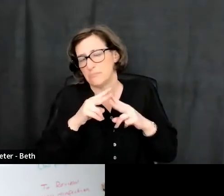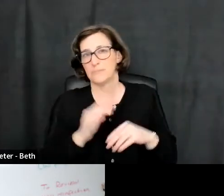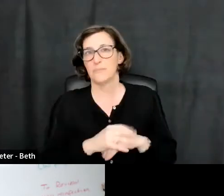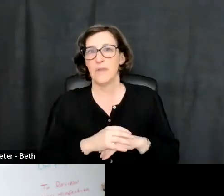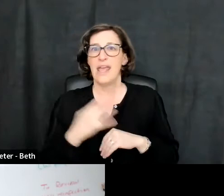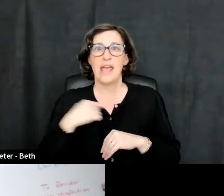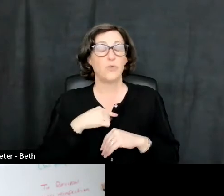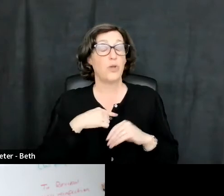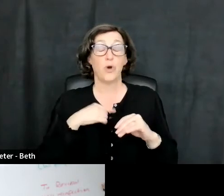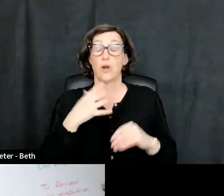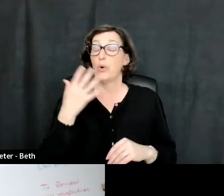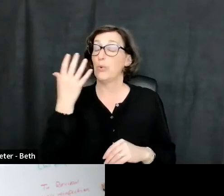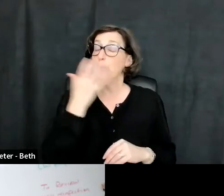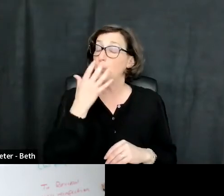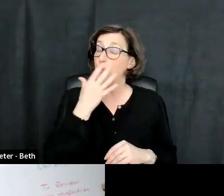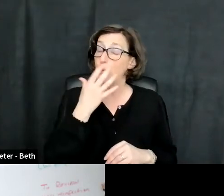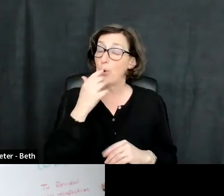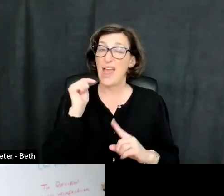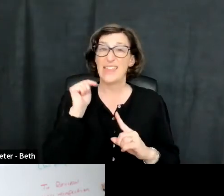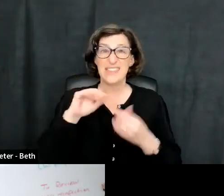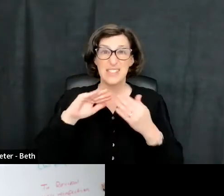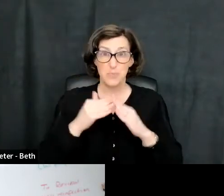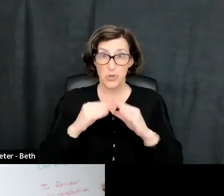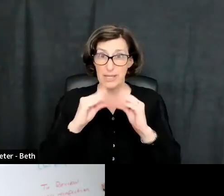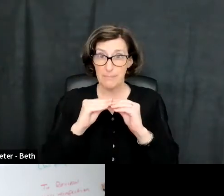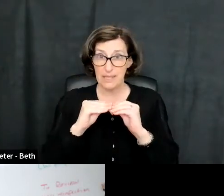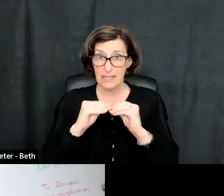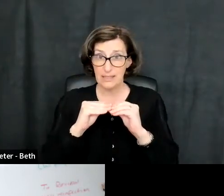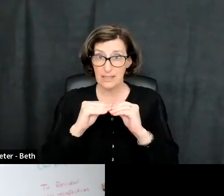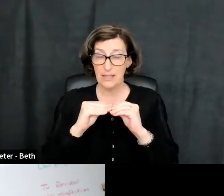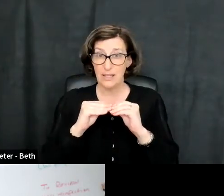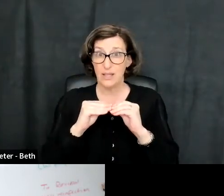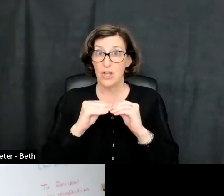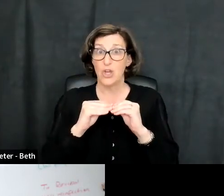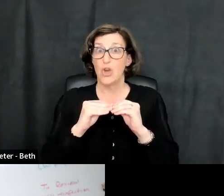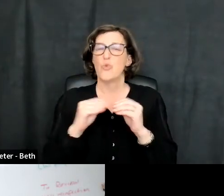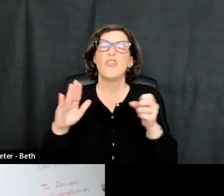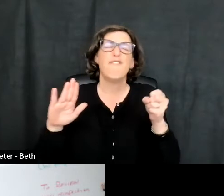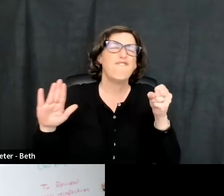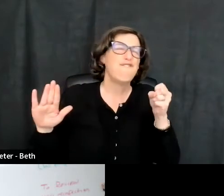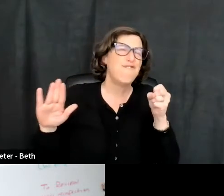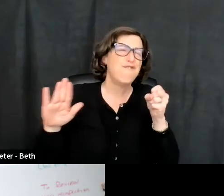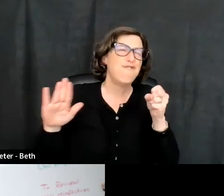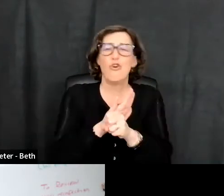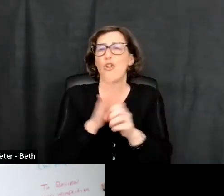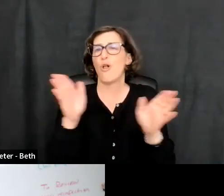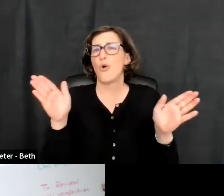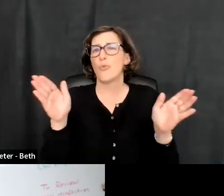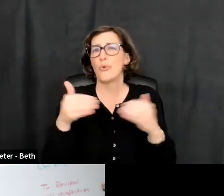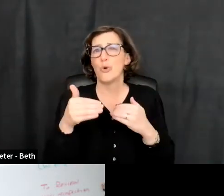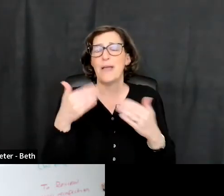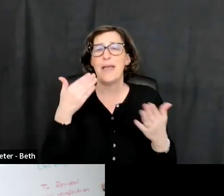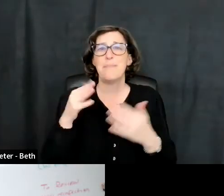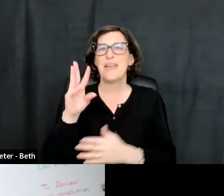us in this community forum is that it ended up being standing room only. There was like 60 to